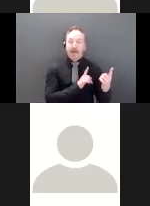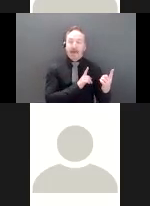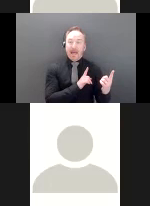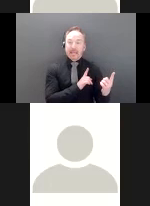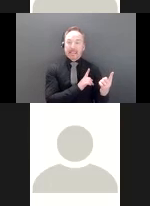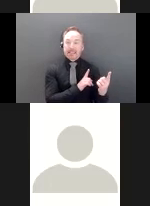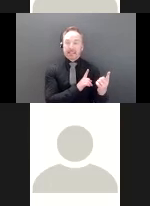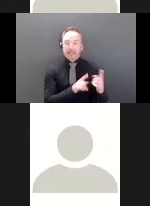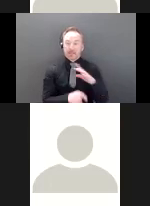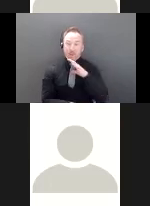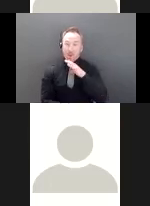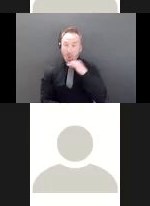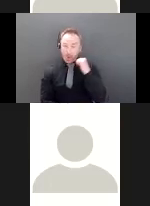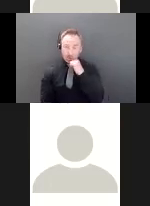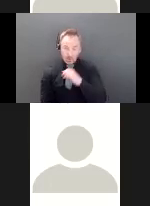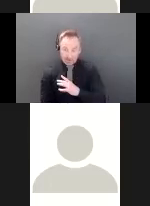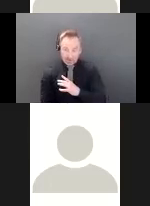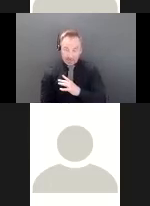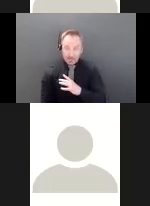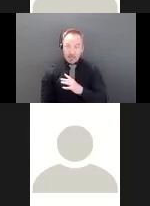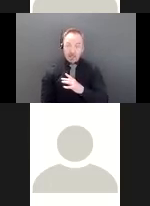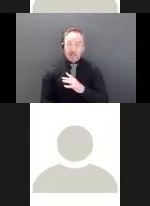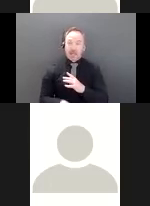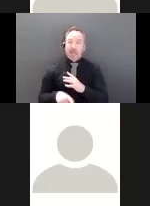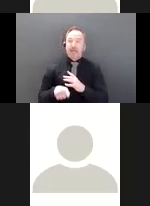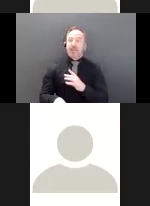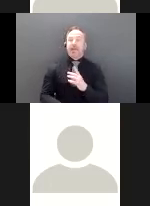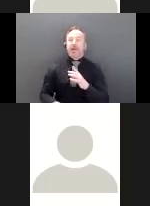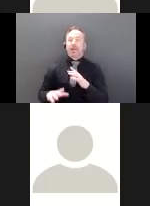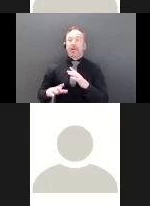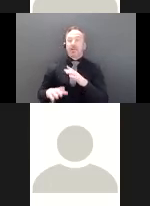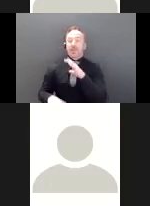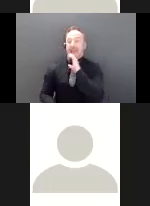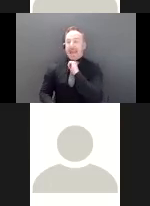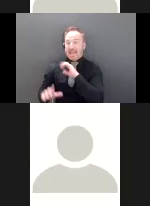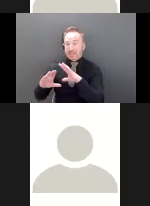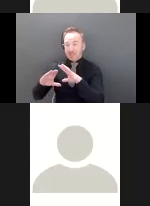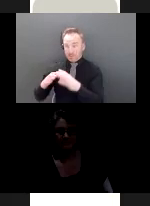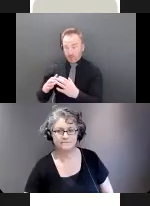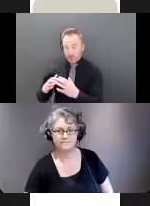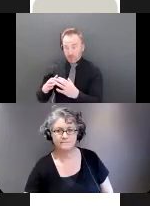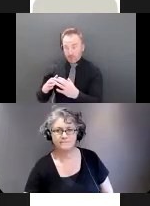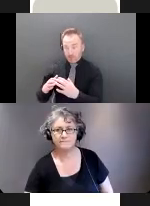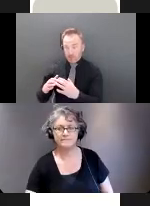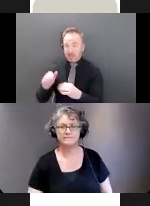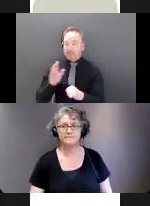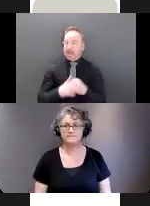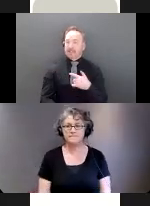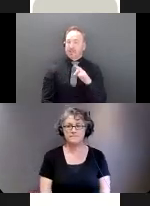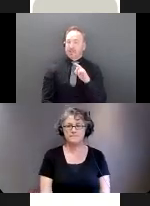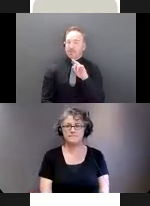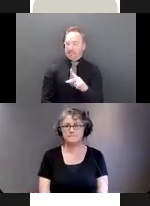those older women, they're really the only age group of anyone else on our list with that similar risk from an